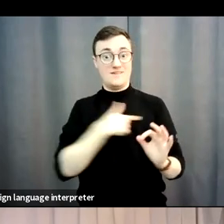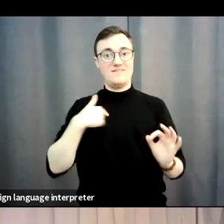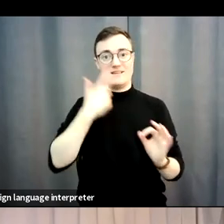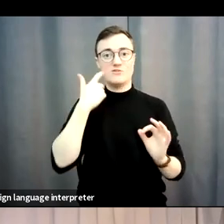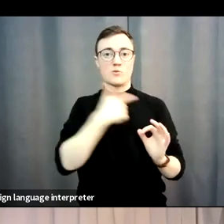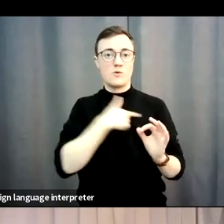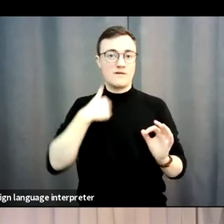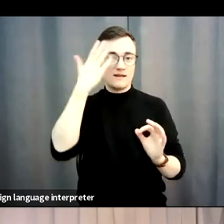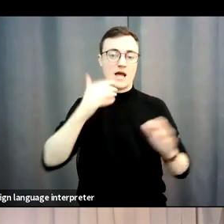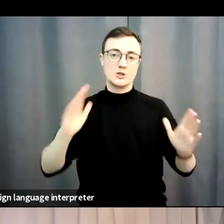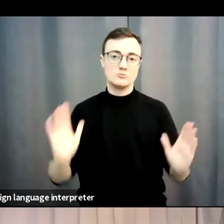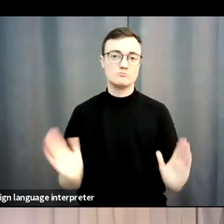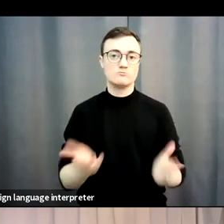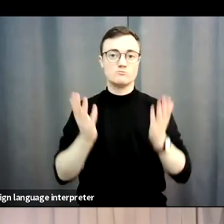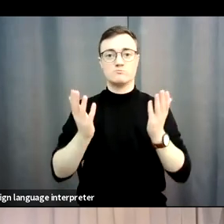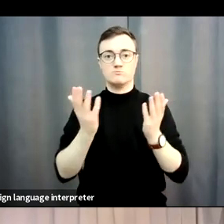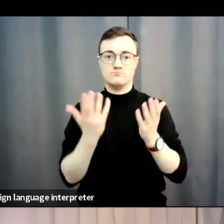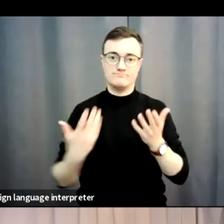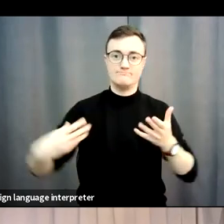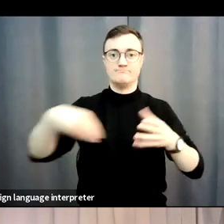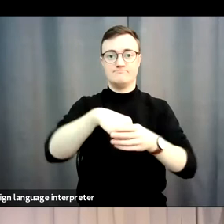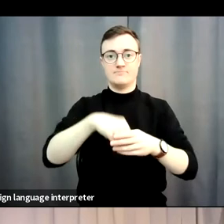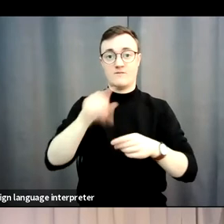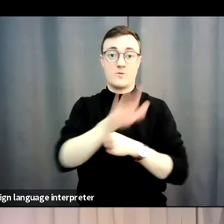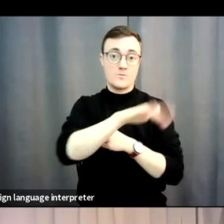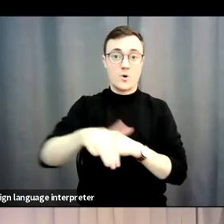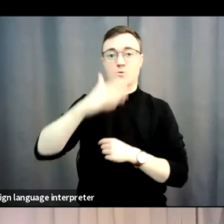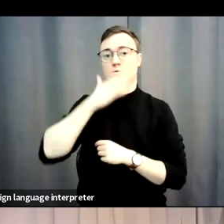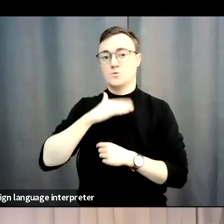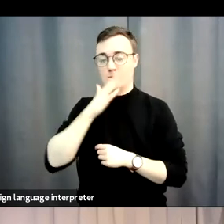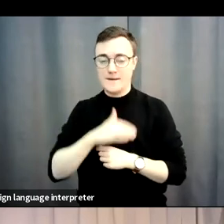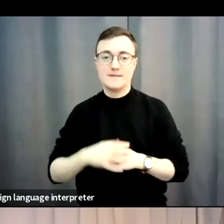real participation and influence for more children and young people.